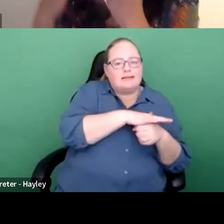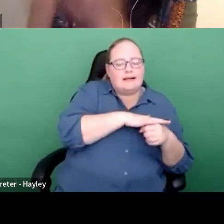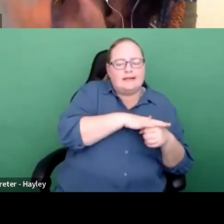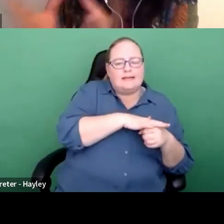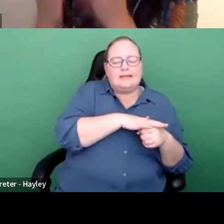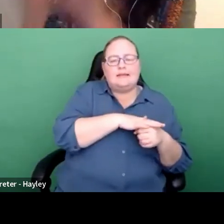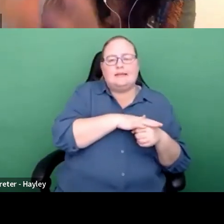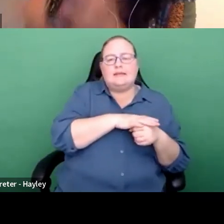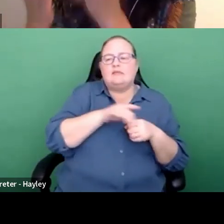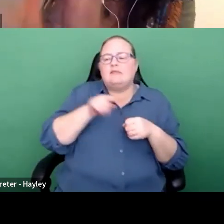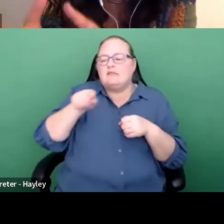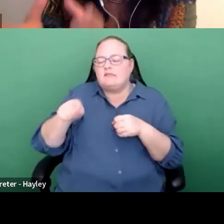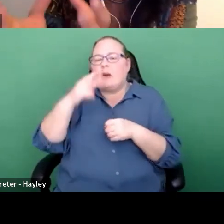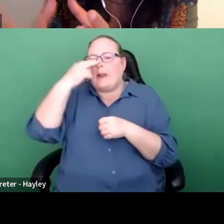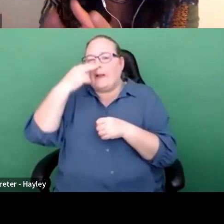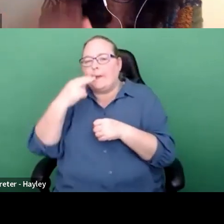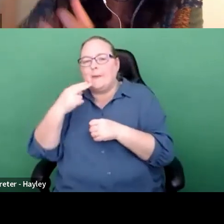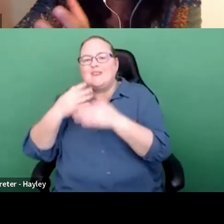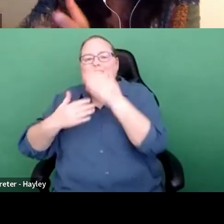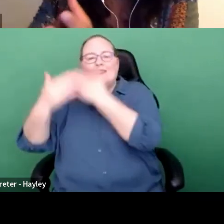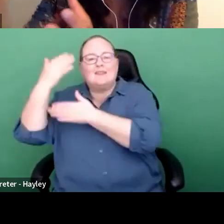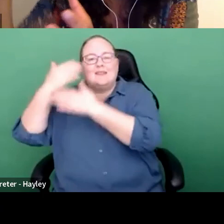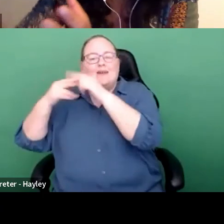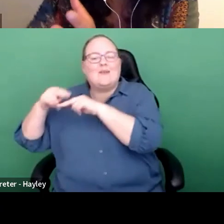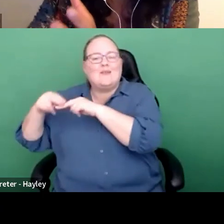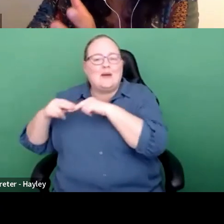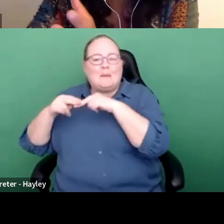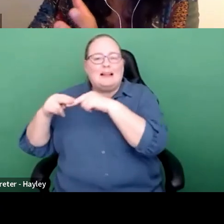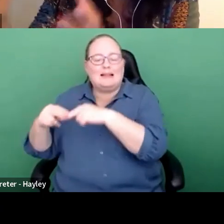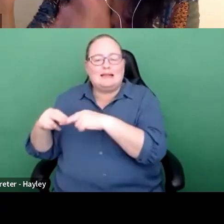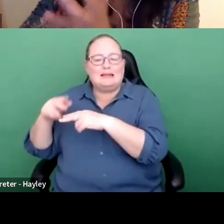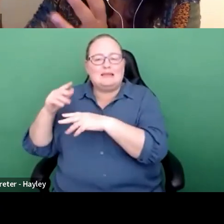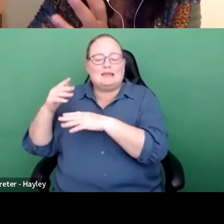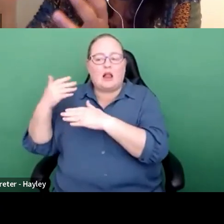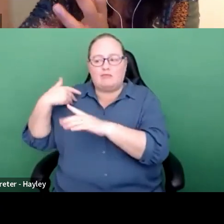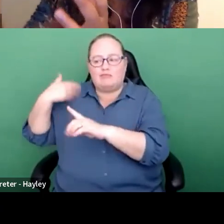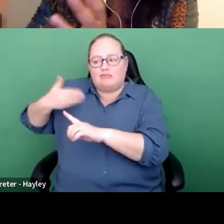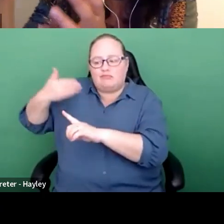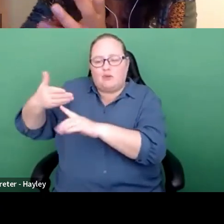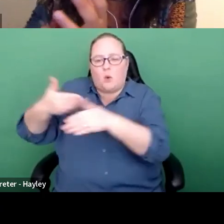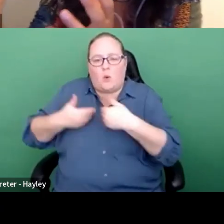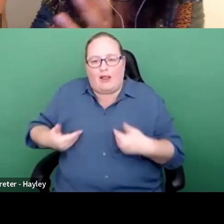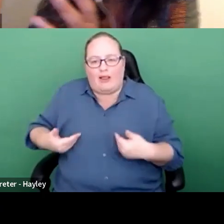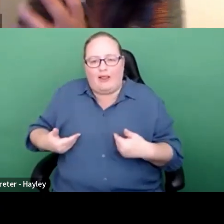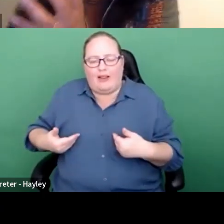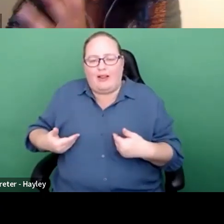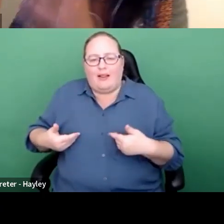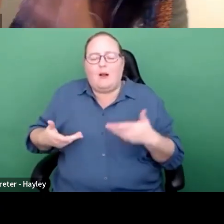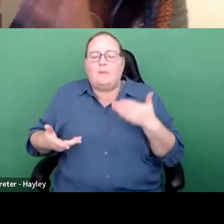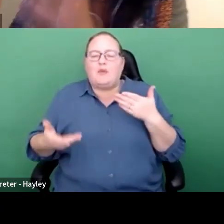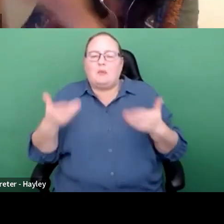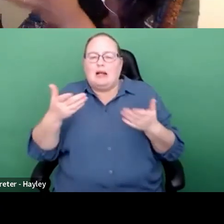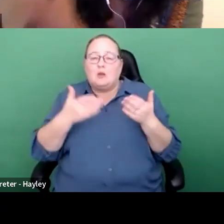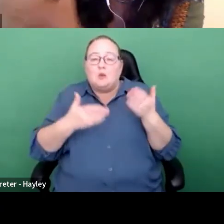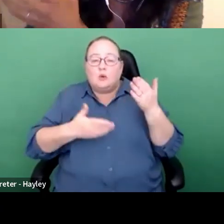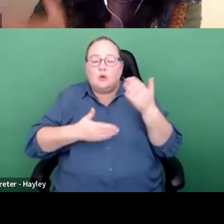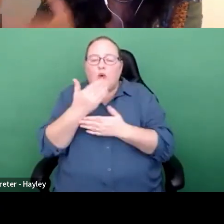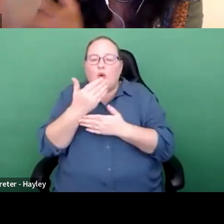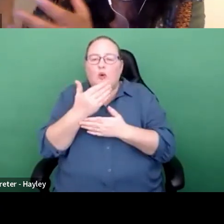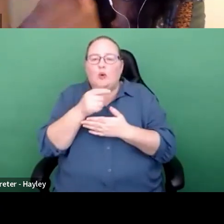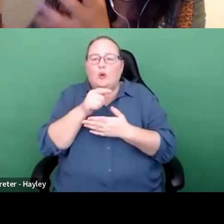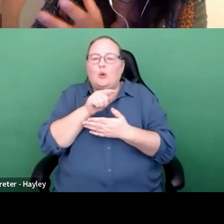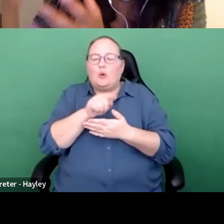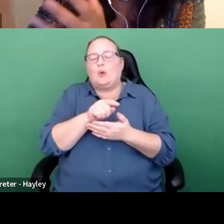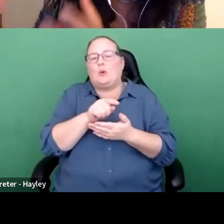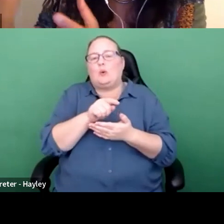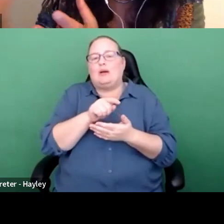of old aristocratic families versus, say, the kind of new capitalist, or the Russian